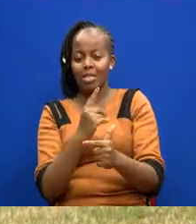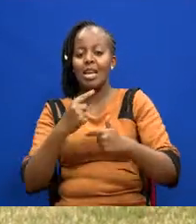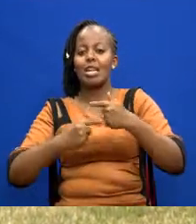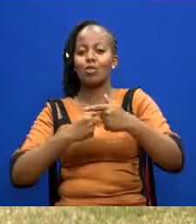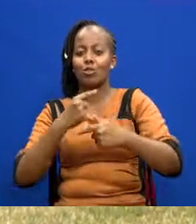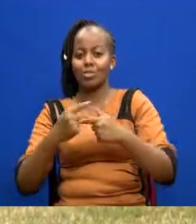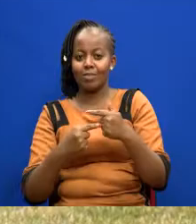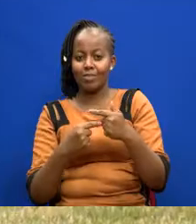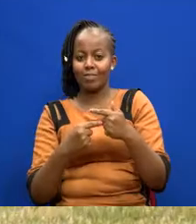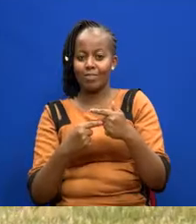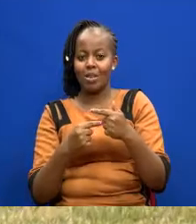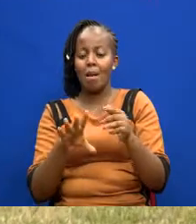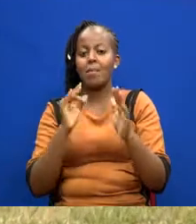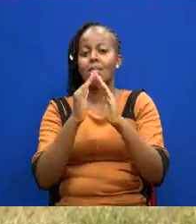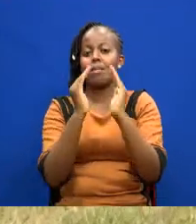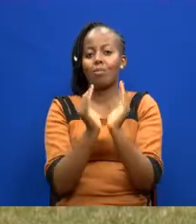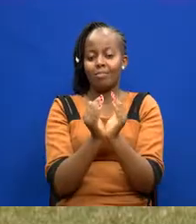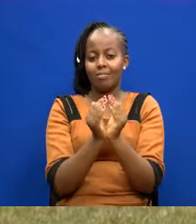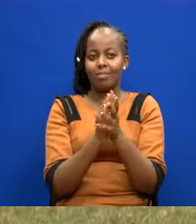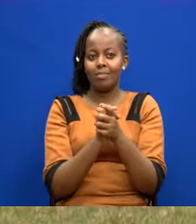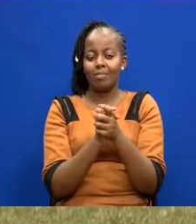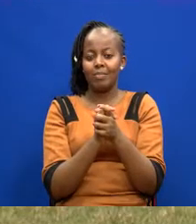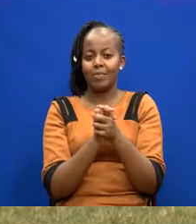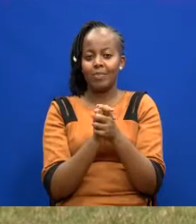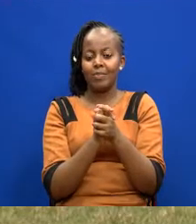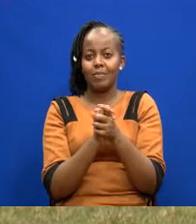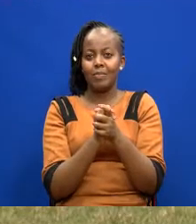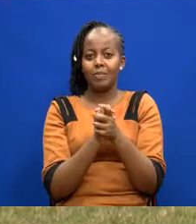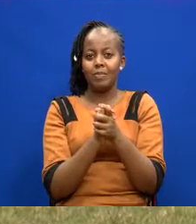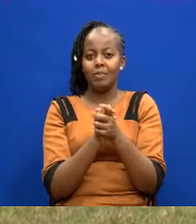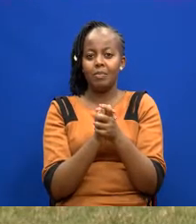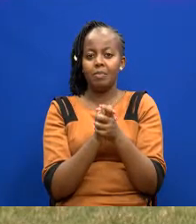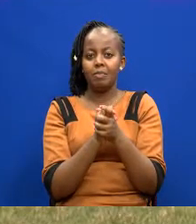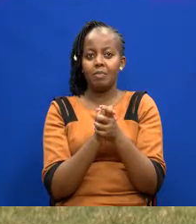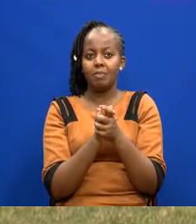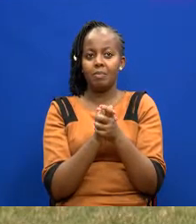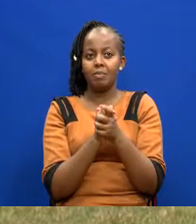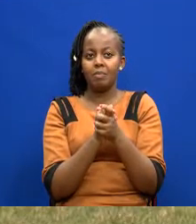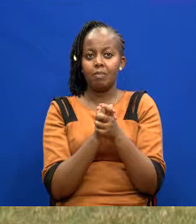back and contest the ball. Okay, brilliant.